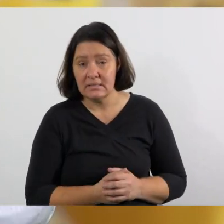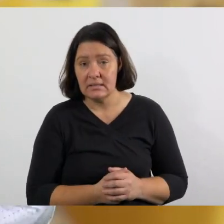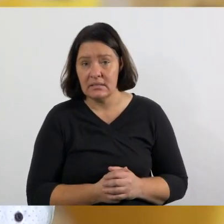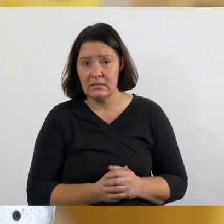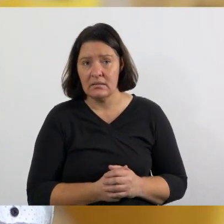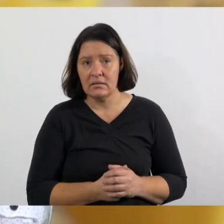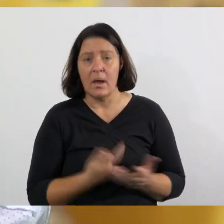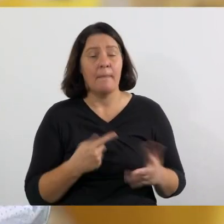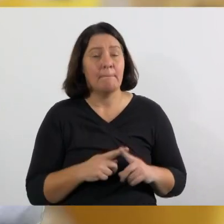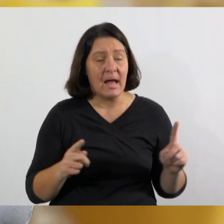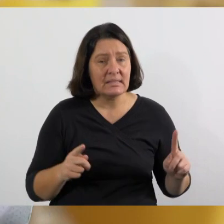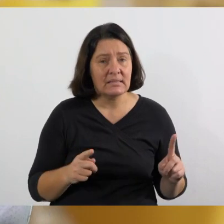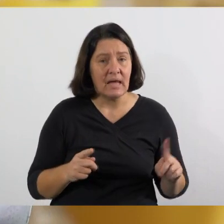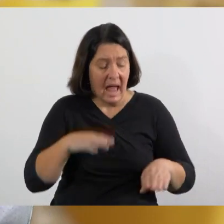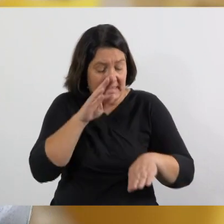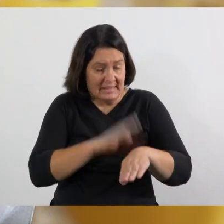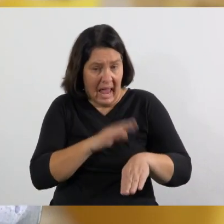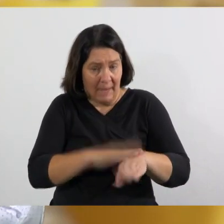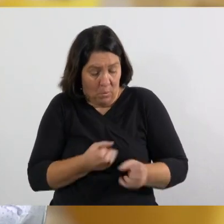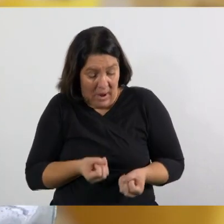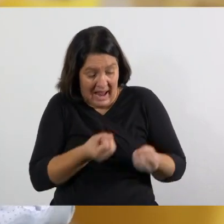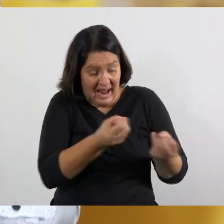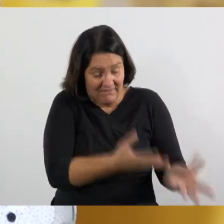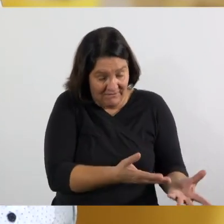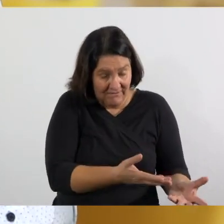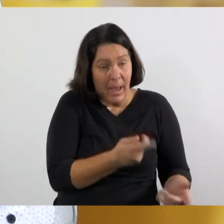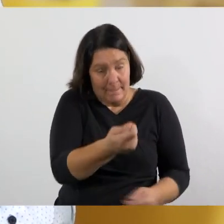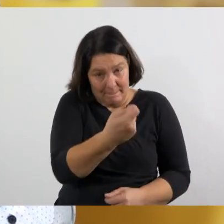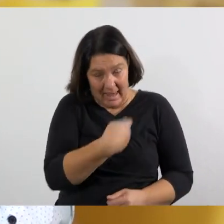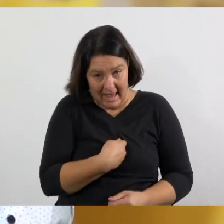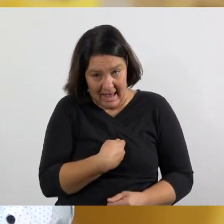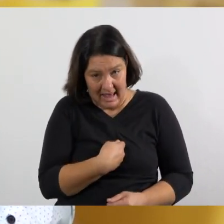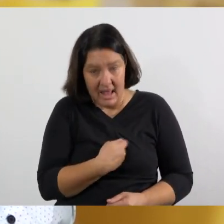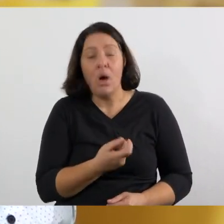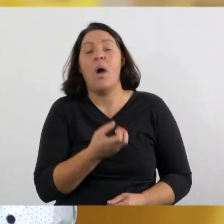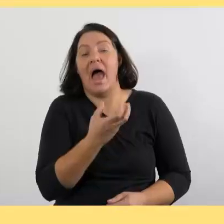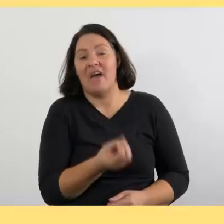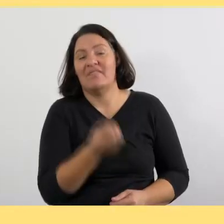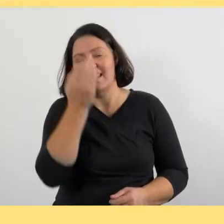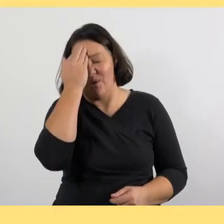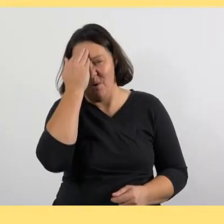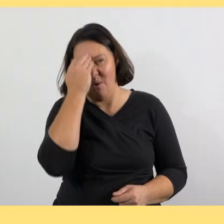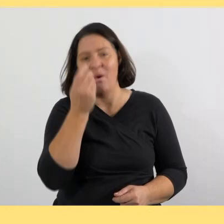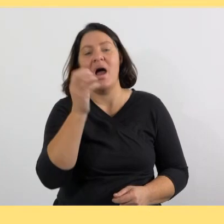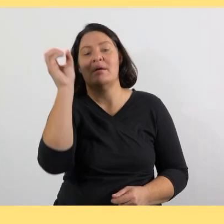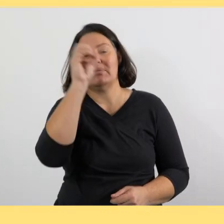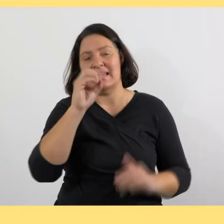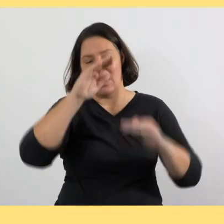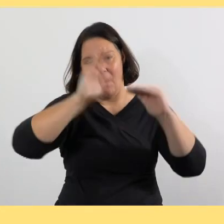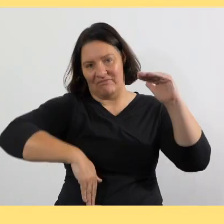our debtors pay within the specified time that we have given them, we also give them what is known